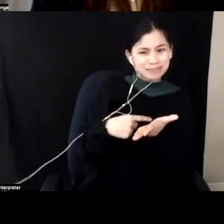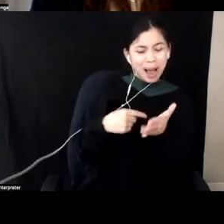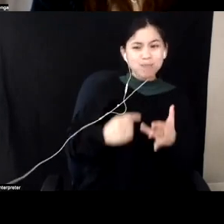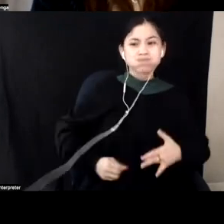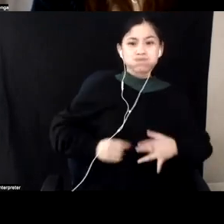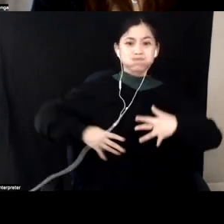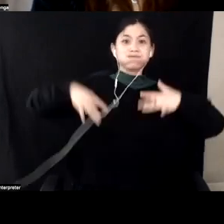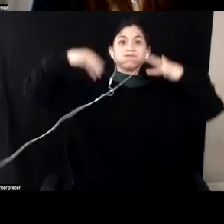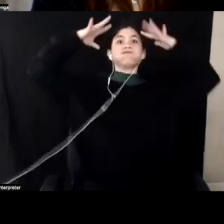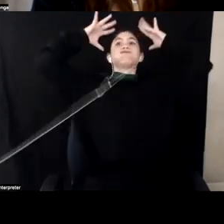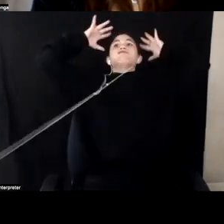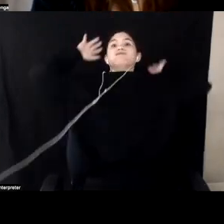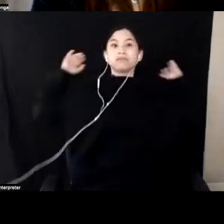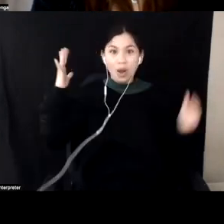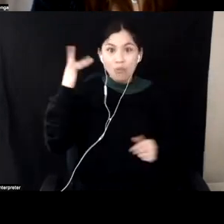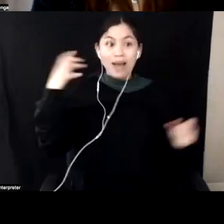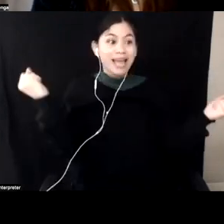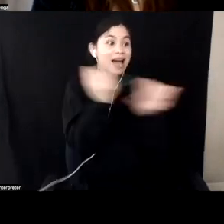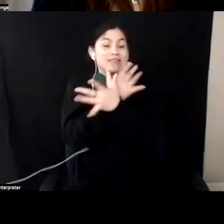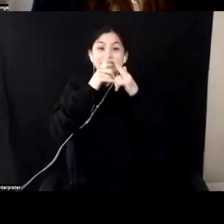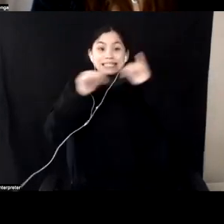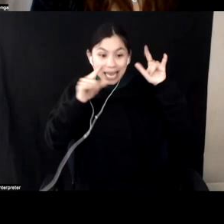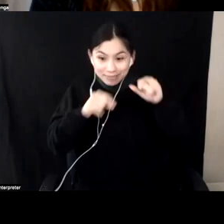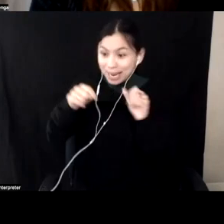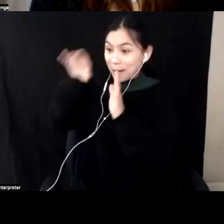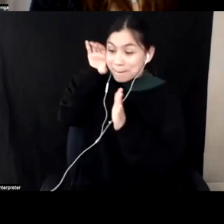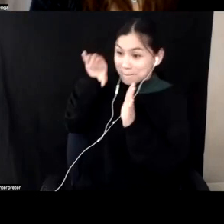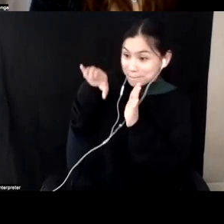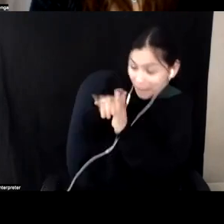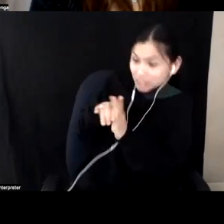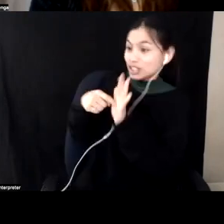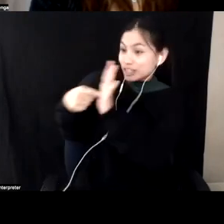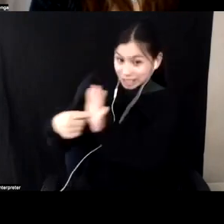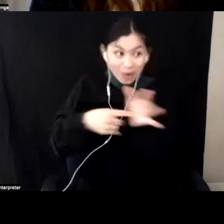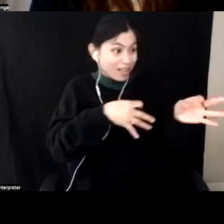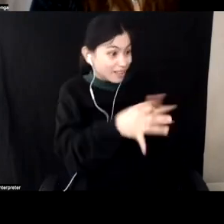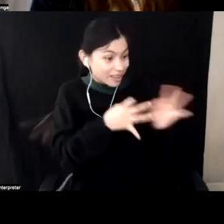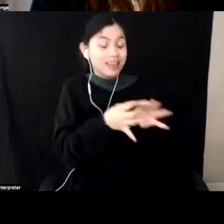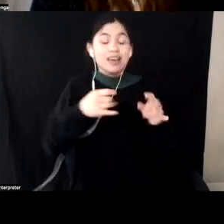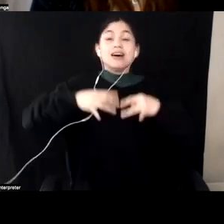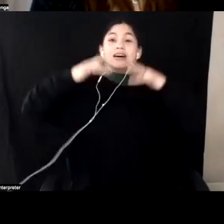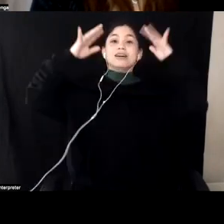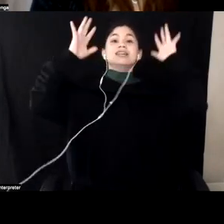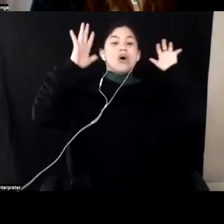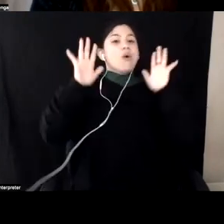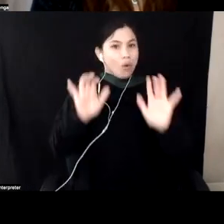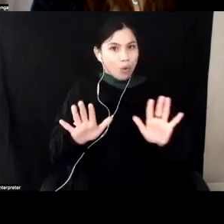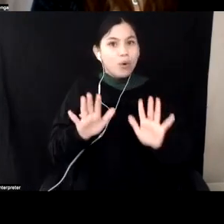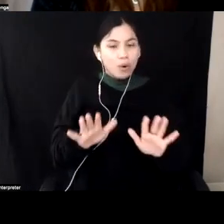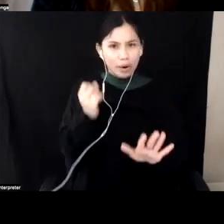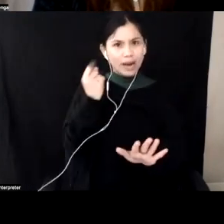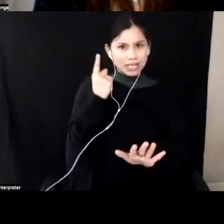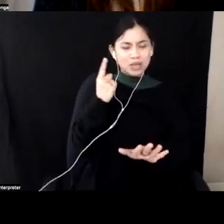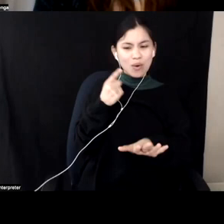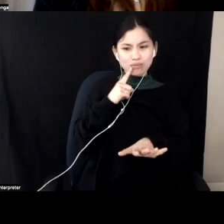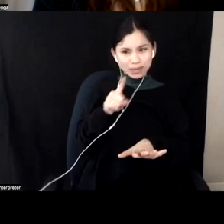overwhelming to try to do everything at the same time. Um, so it really helps